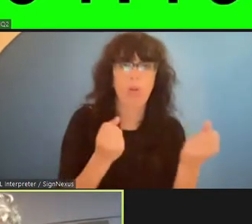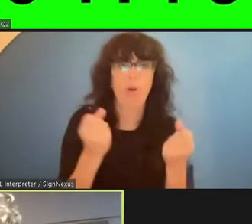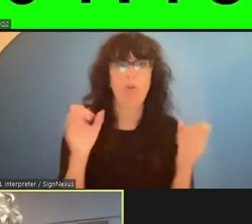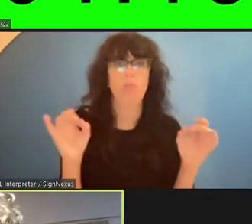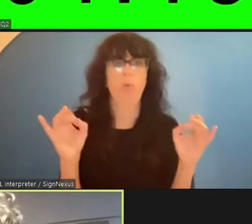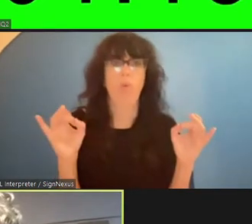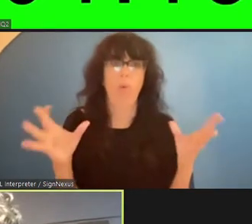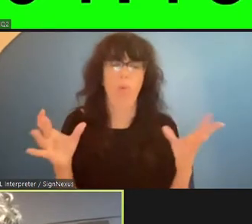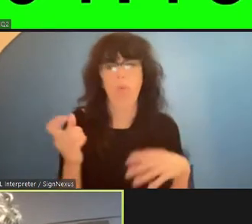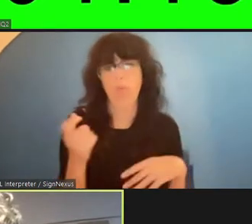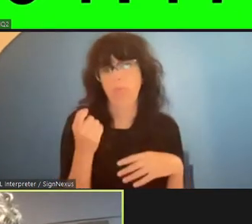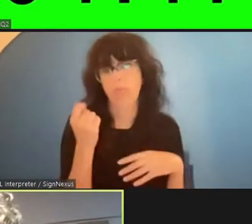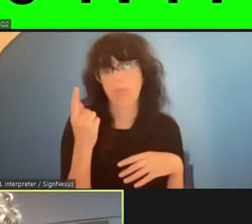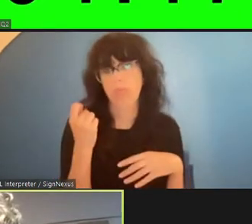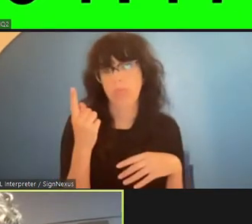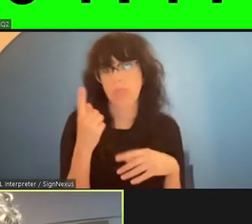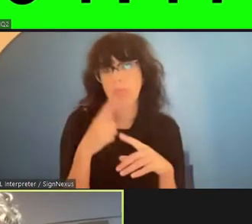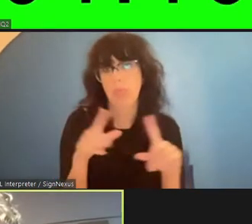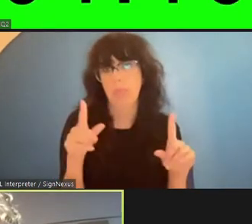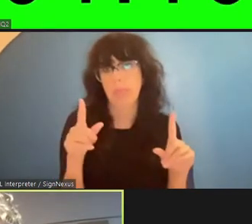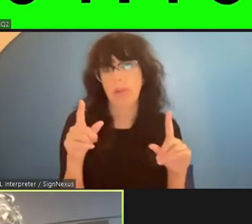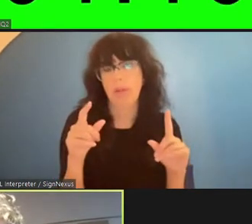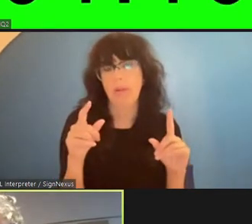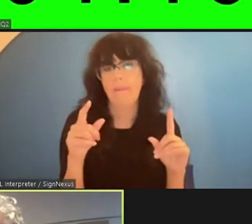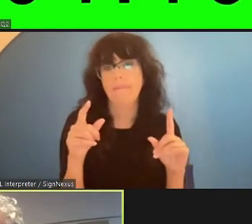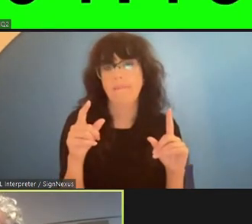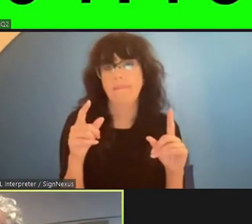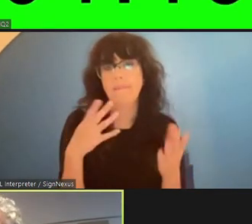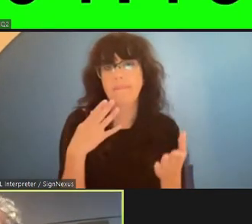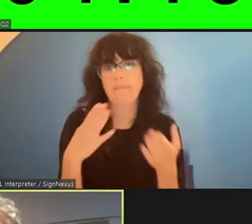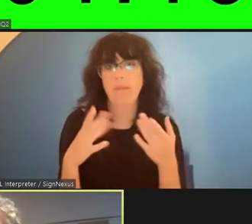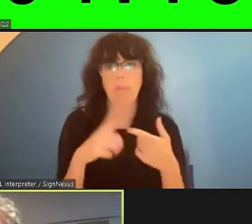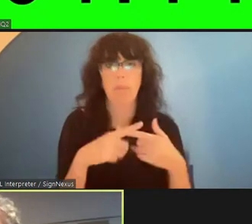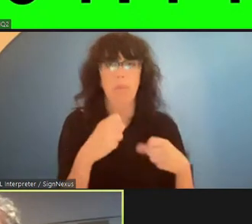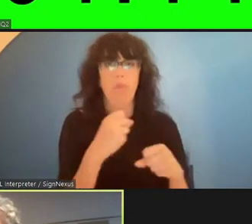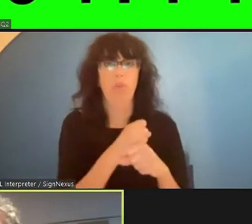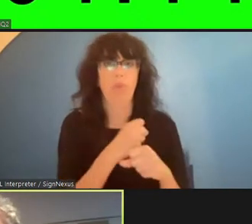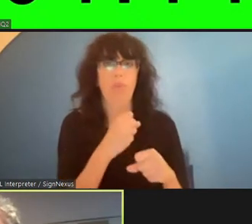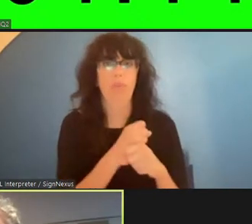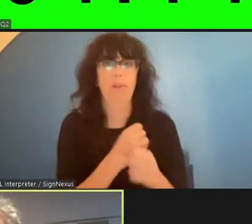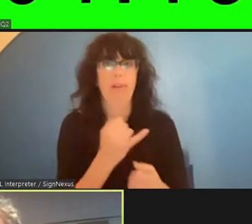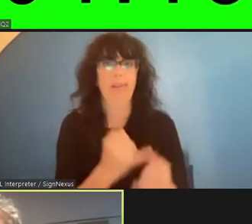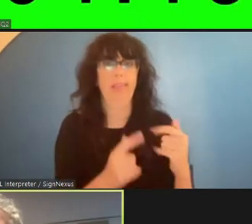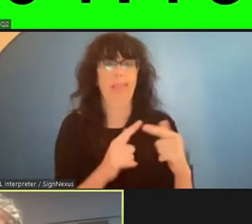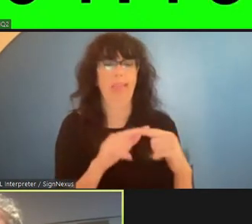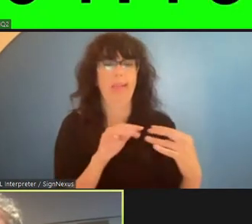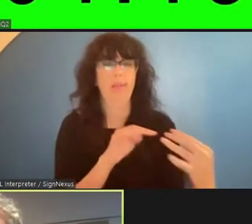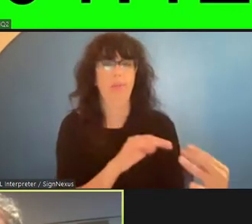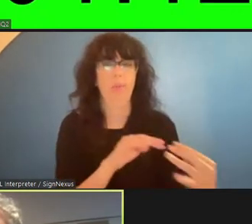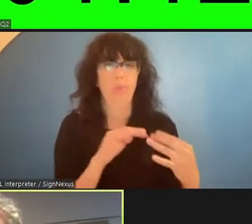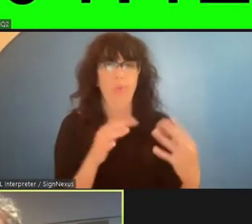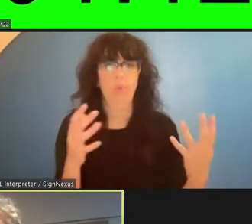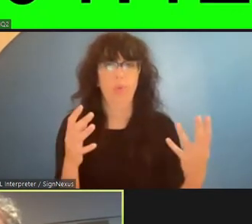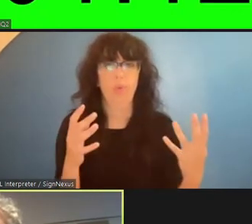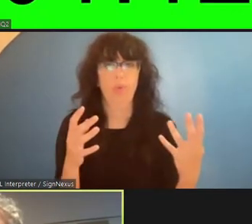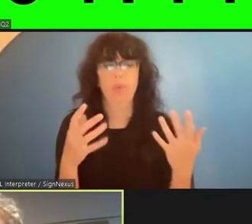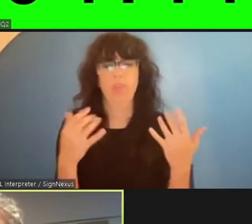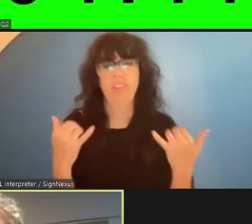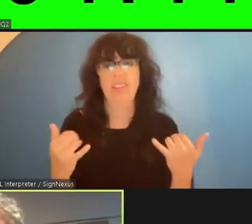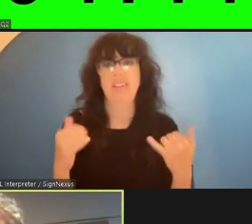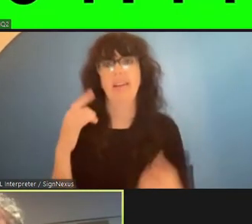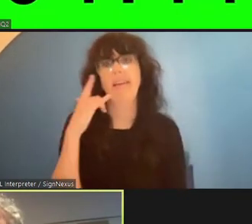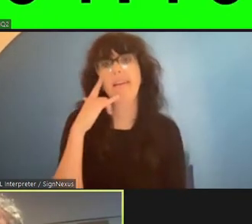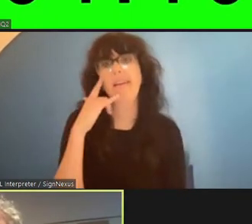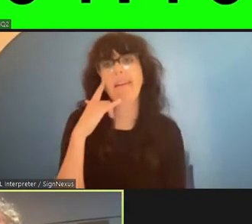uh but uh you know maybe you're fighting the last sworn away you know it's just today the california